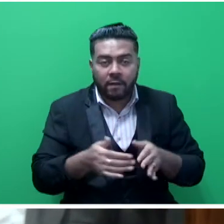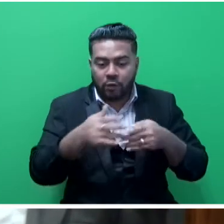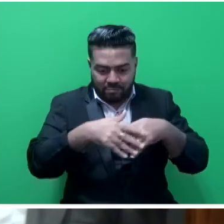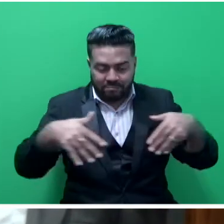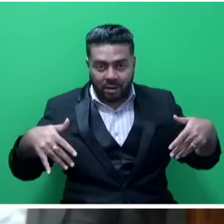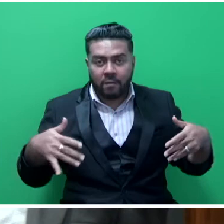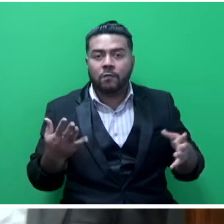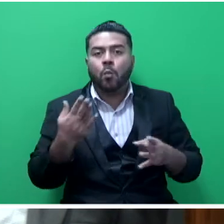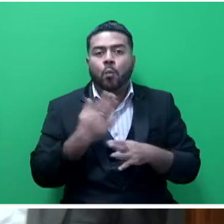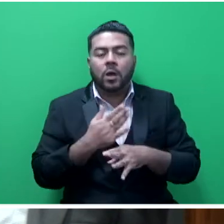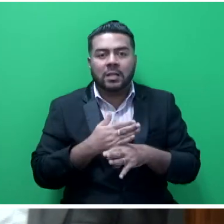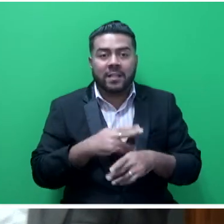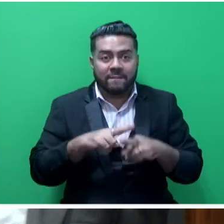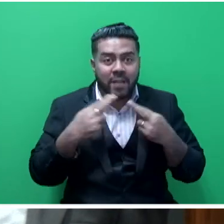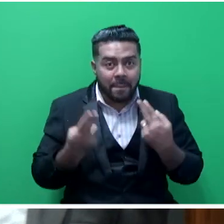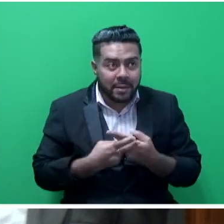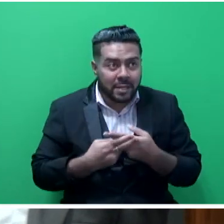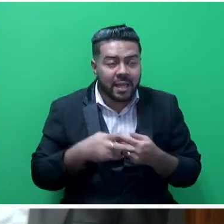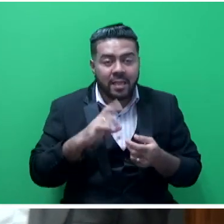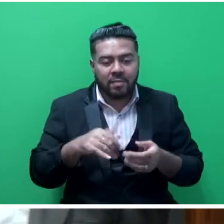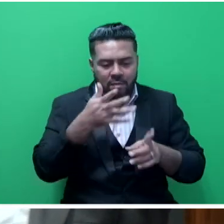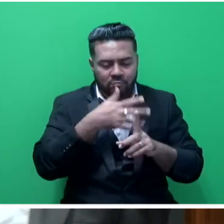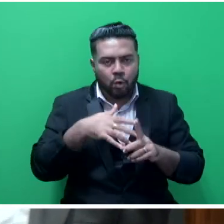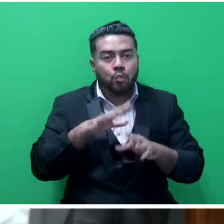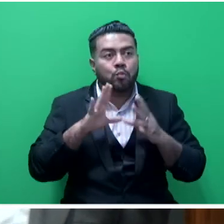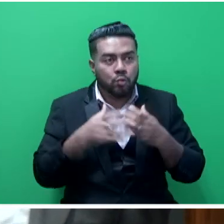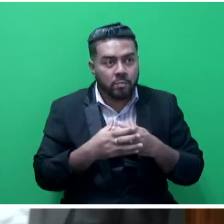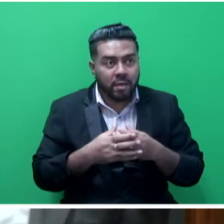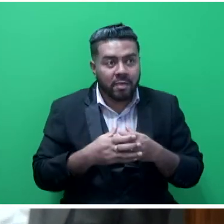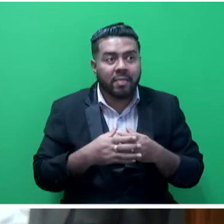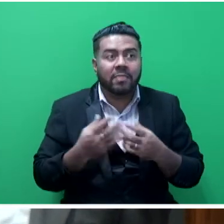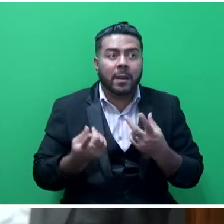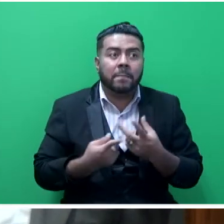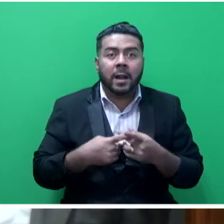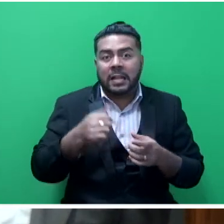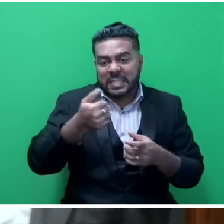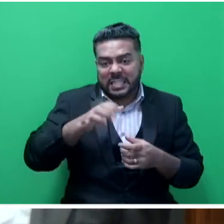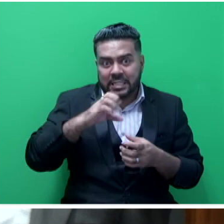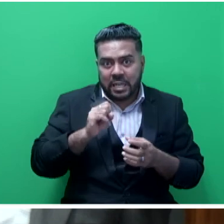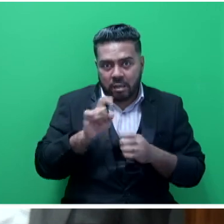workers and their families, followed by the vulnerable groups, then followed by all of those above 60,